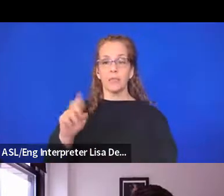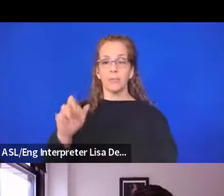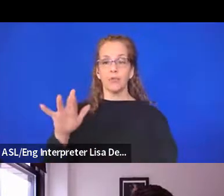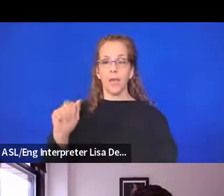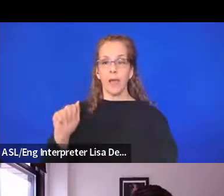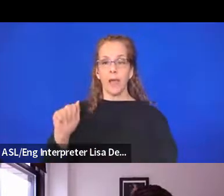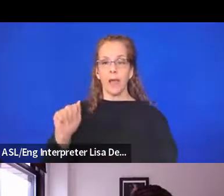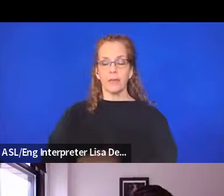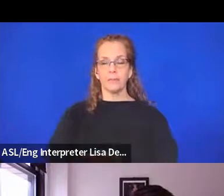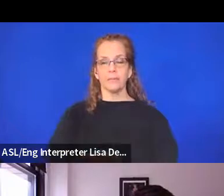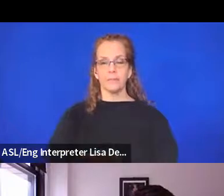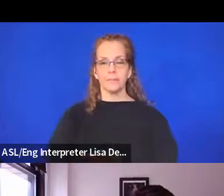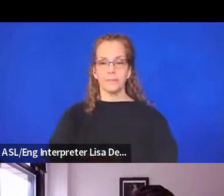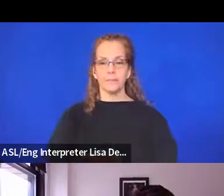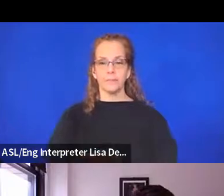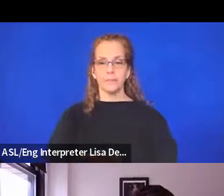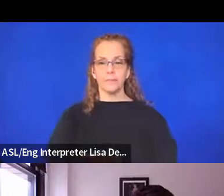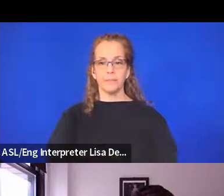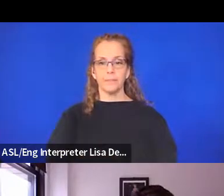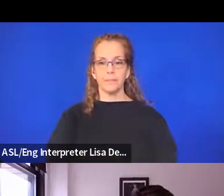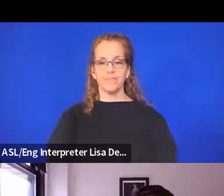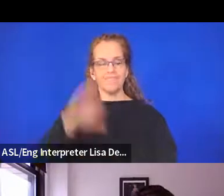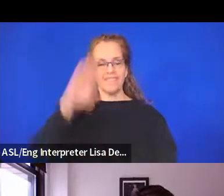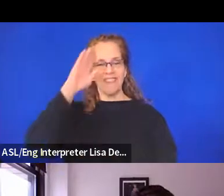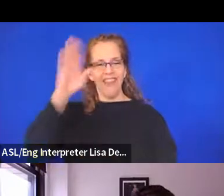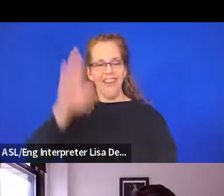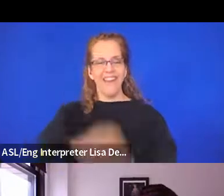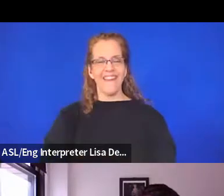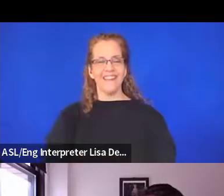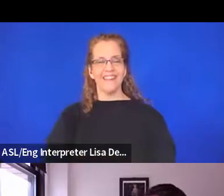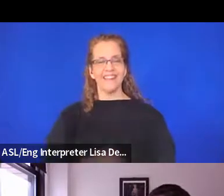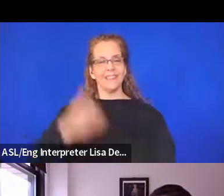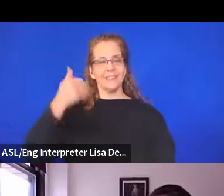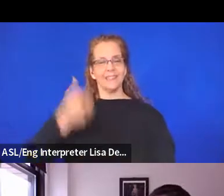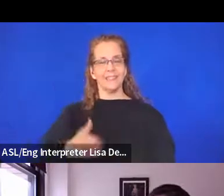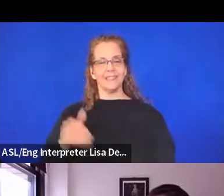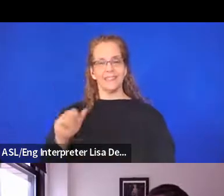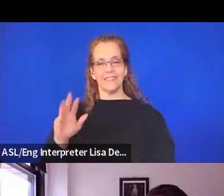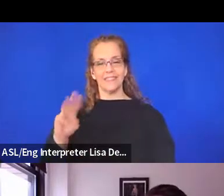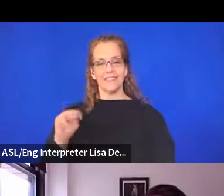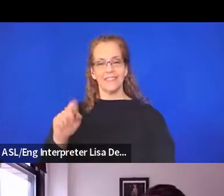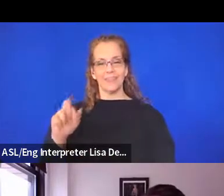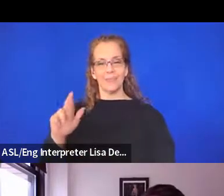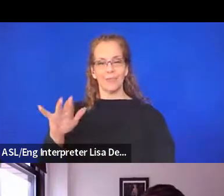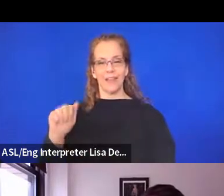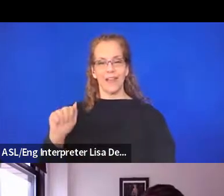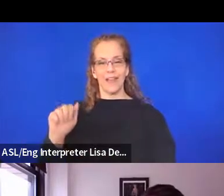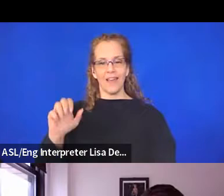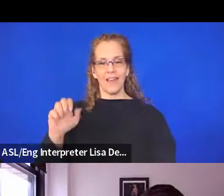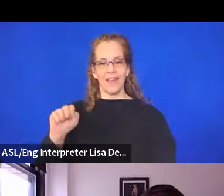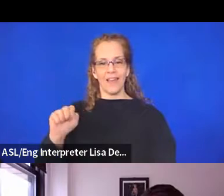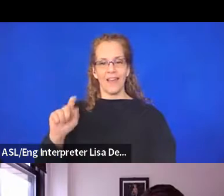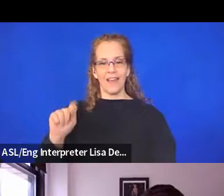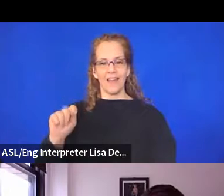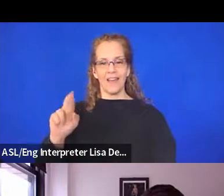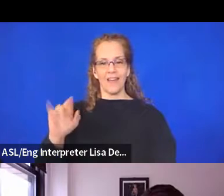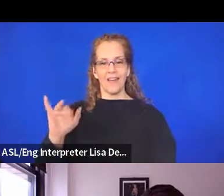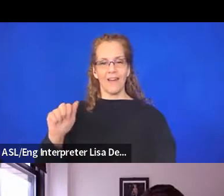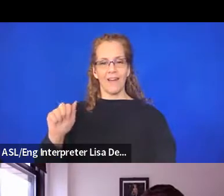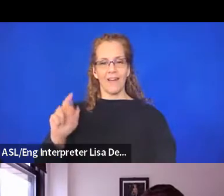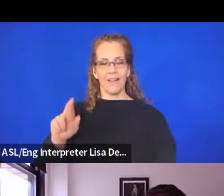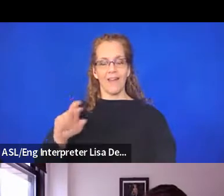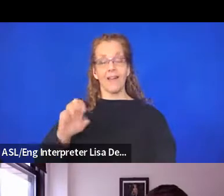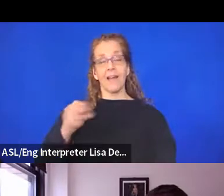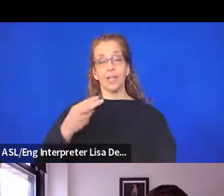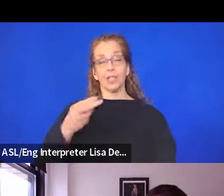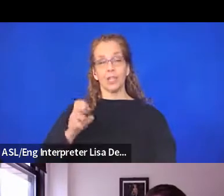introduce next. Hi, I'm Maria Striar. I use she, her pronouns. I am the producing